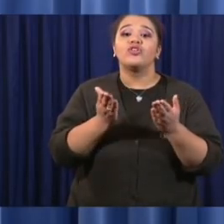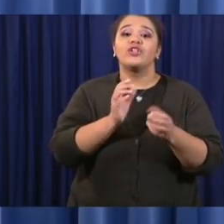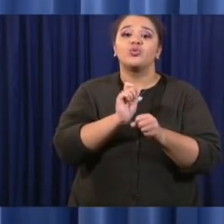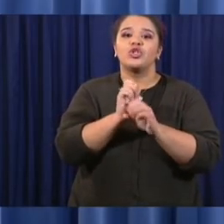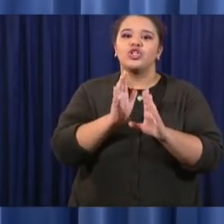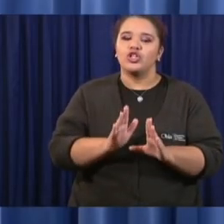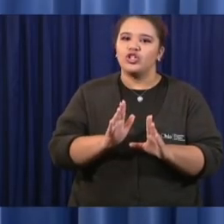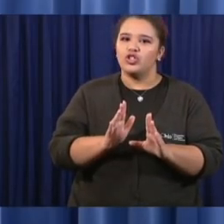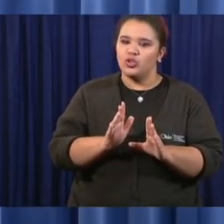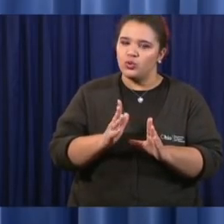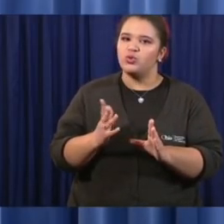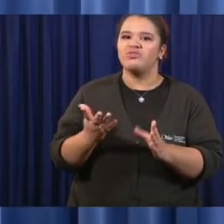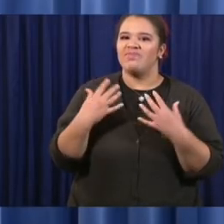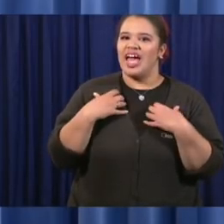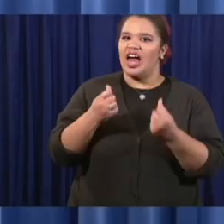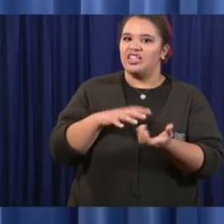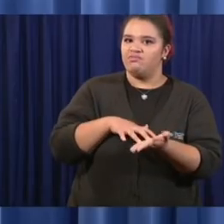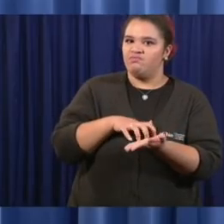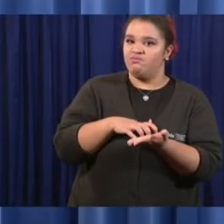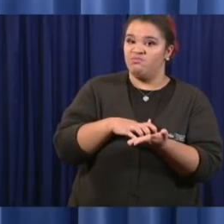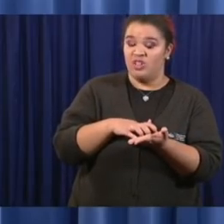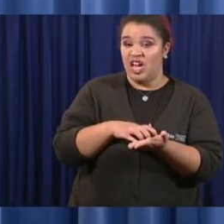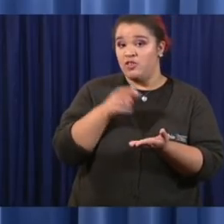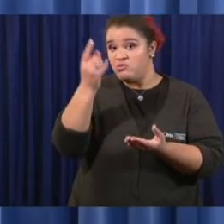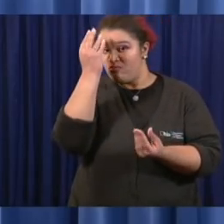at home and keep their unemployment insurance?